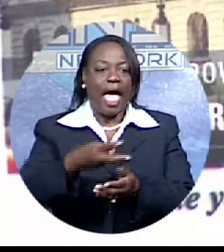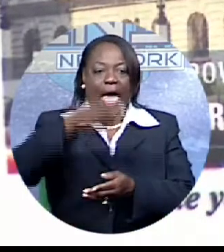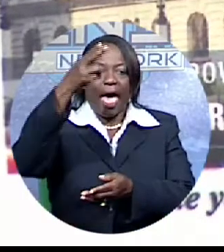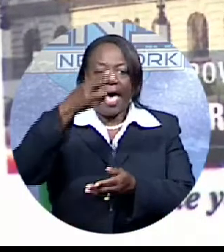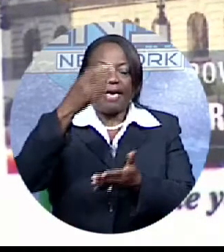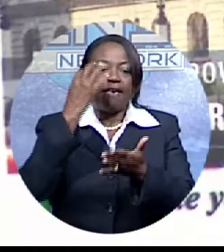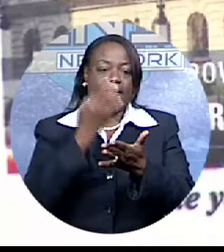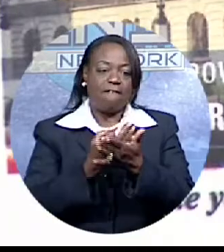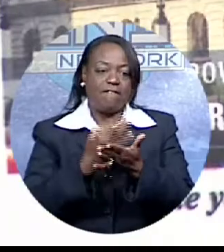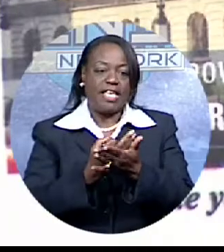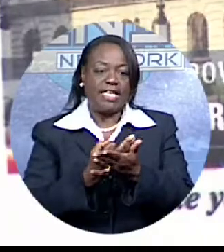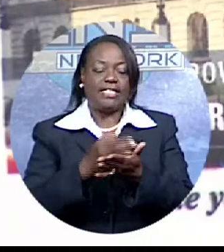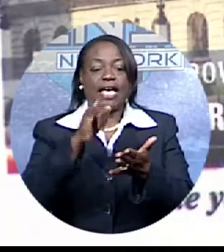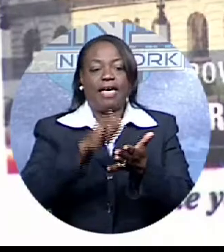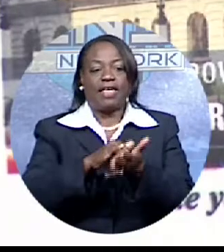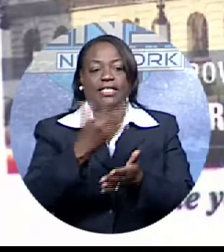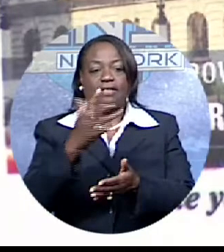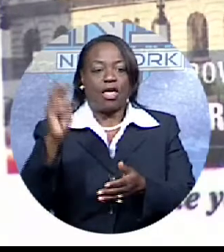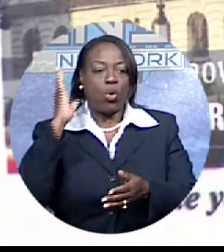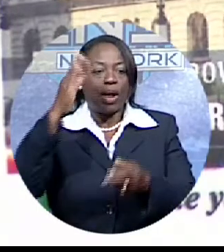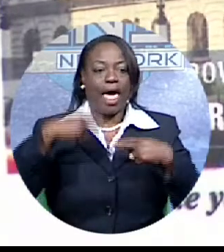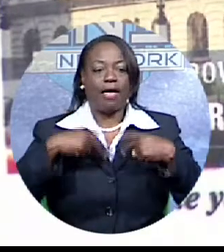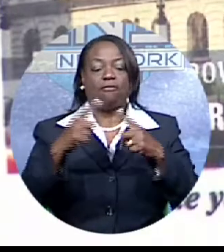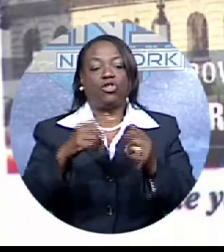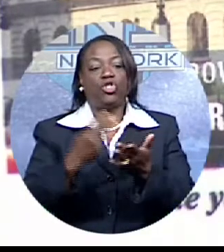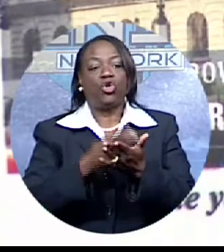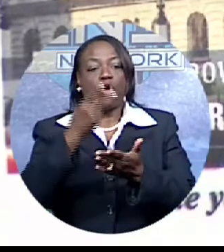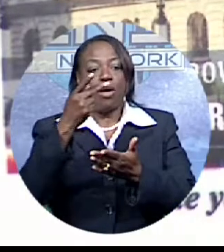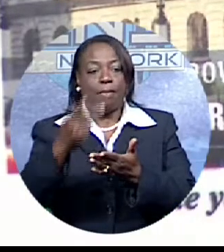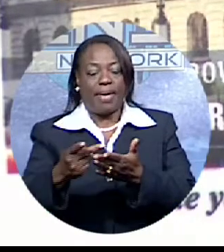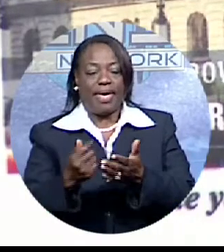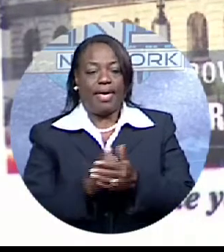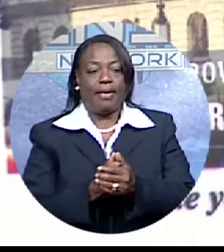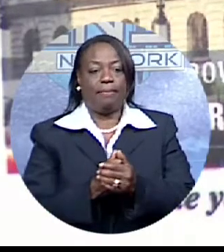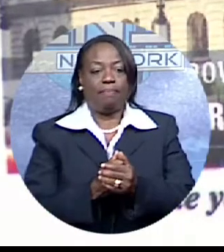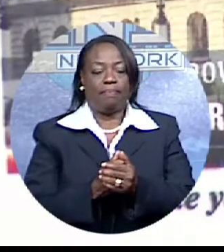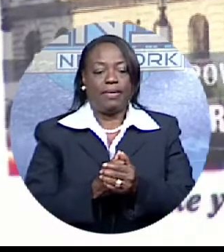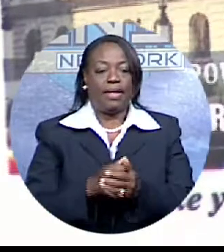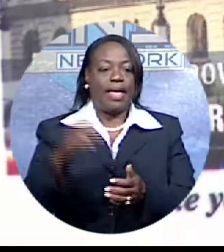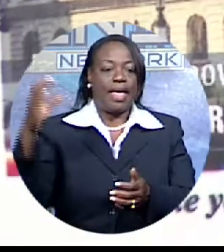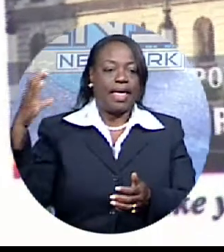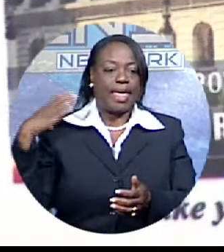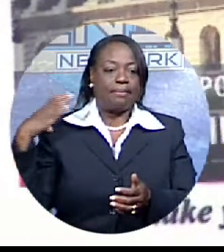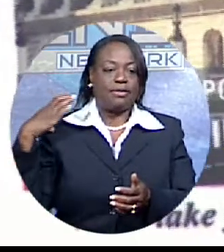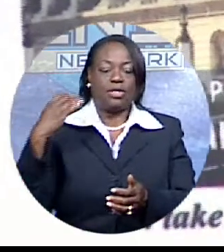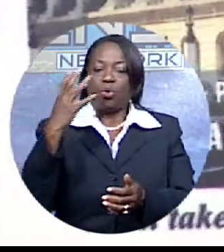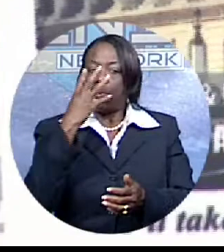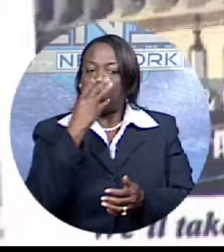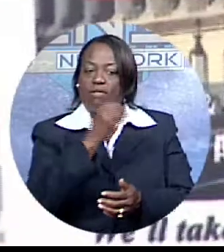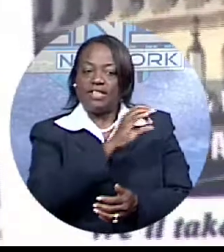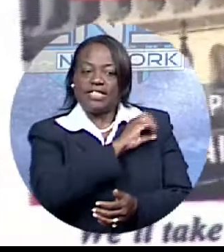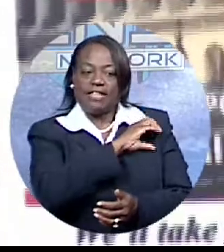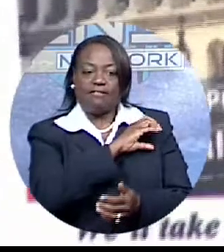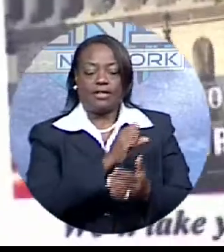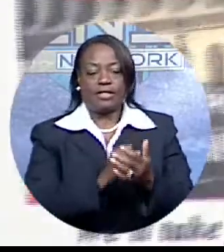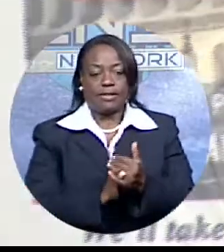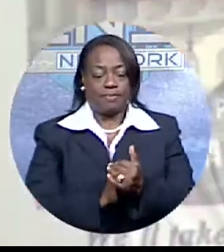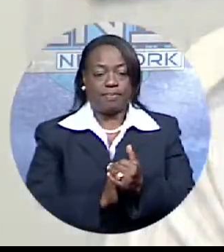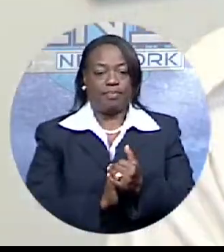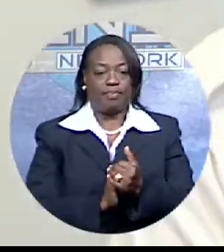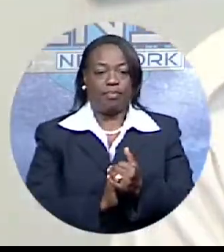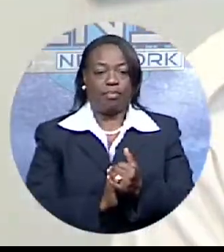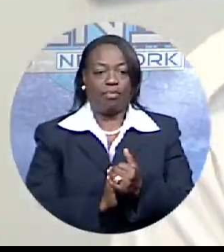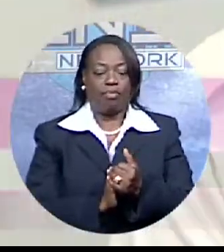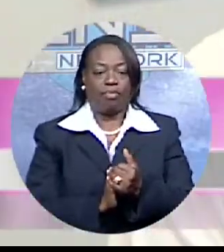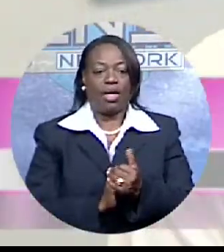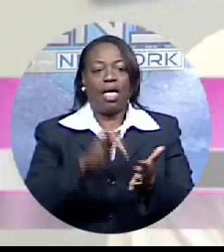with the modernized facilities at LPIA. Here's Western Air's Director of Operations, Captain Wolf Seifert.